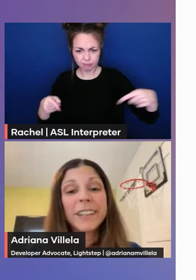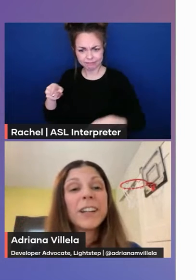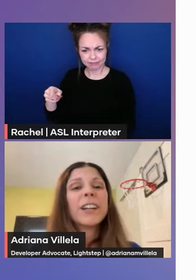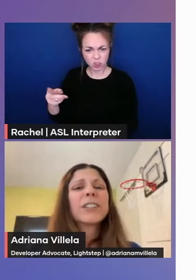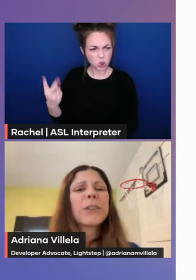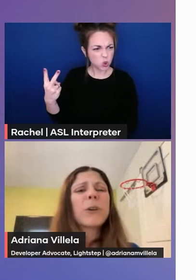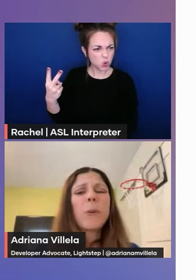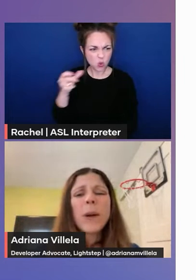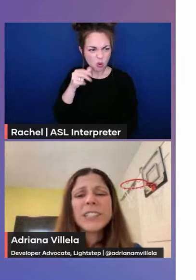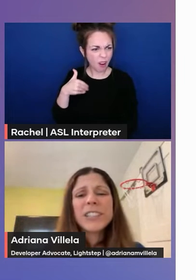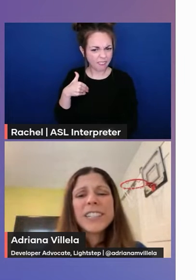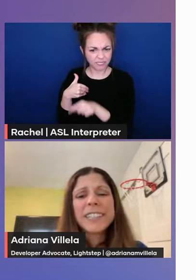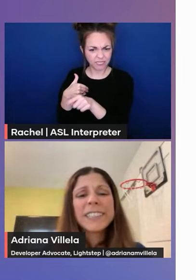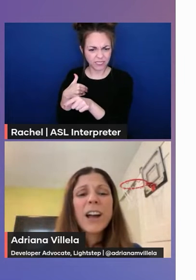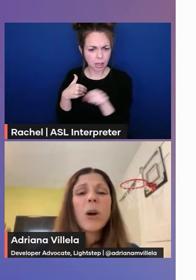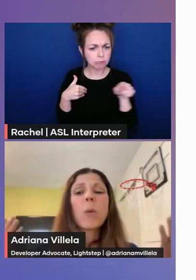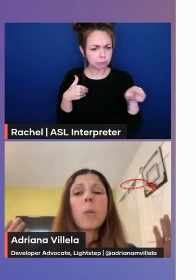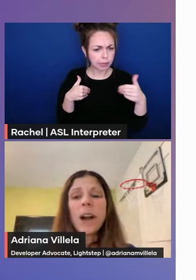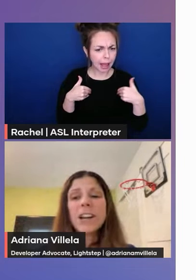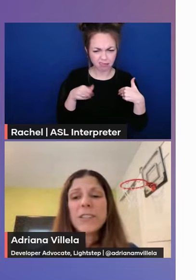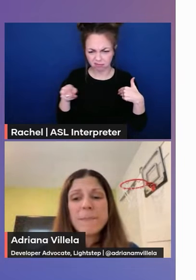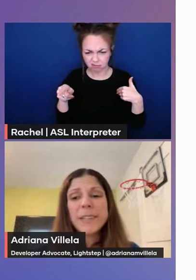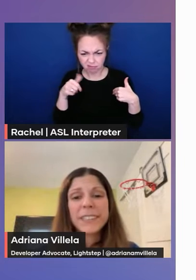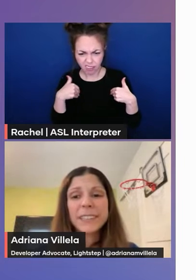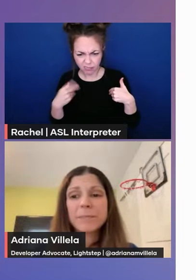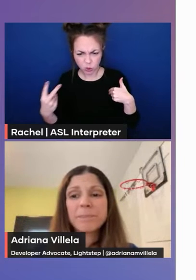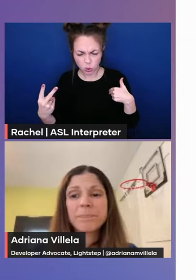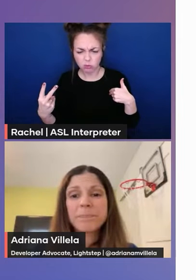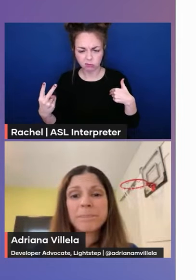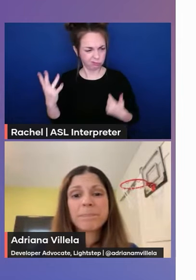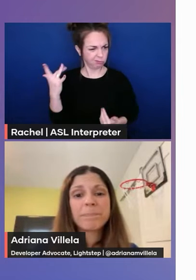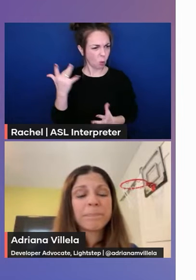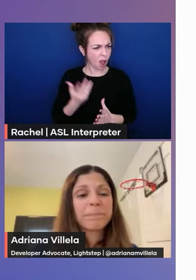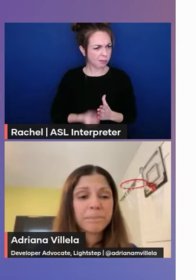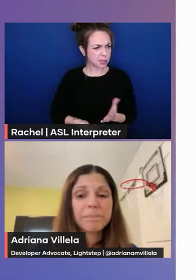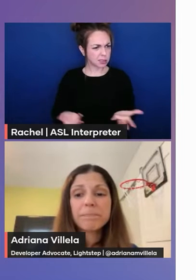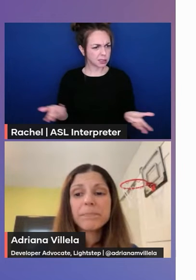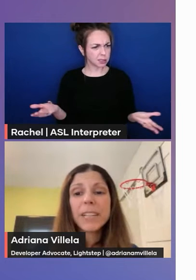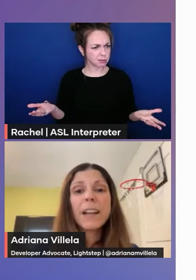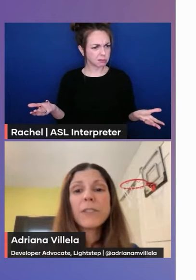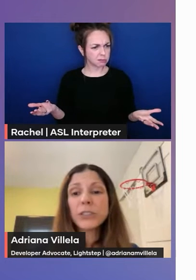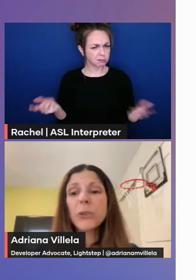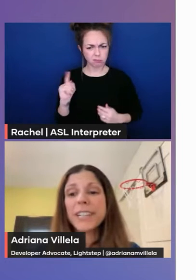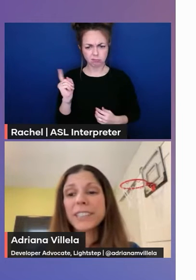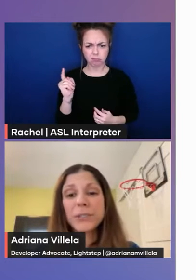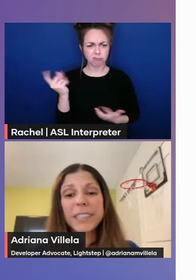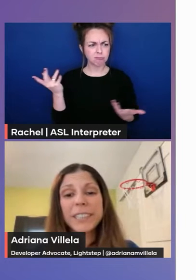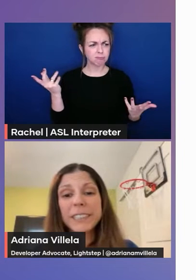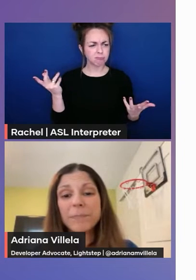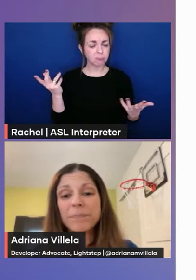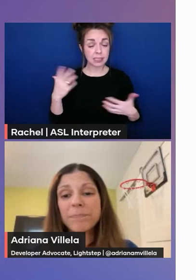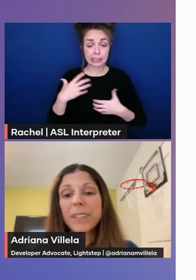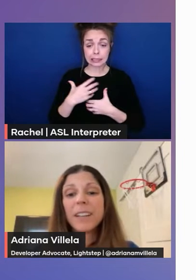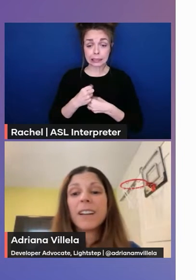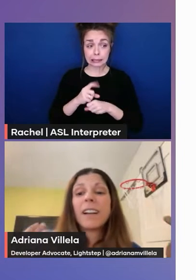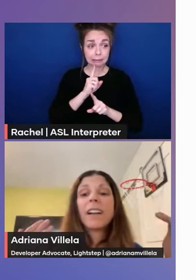spec. So the question is, why are they missing? The short answer